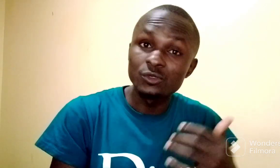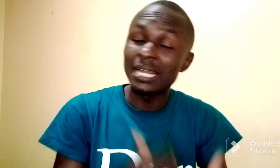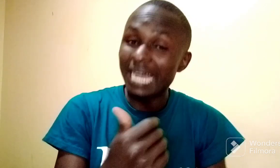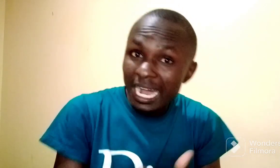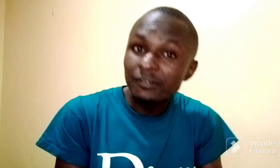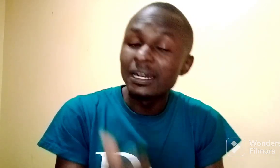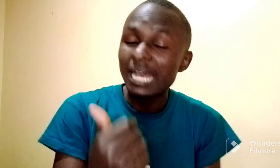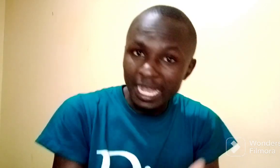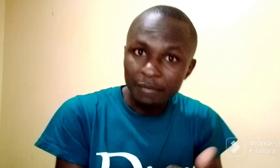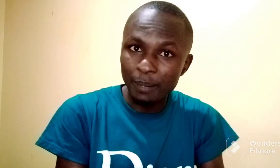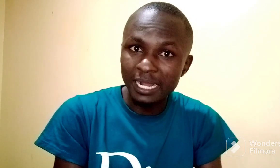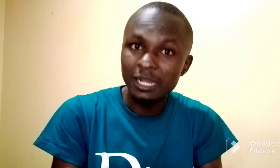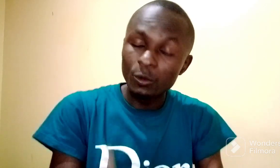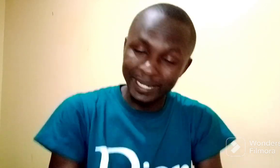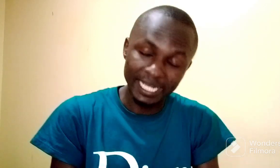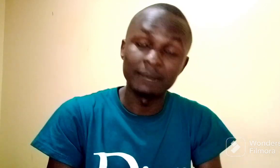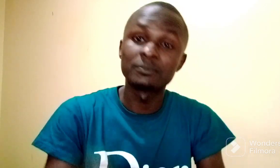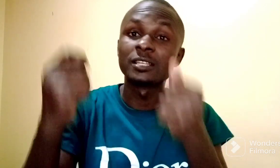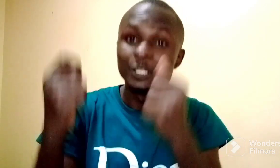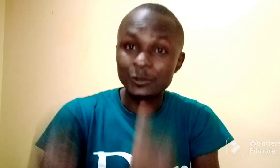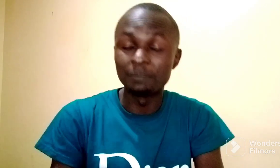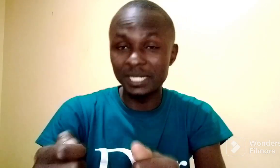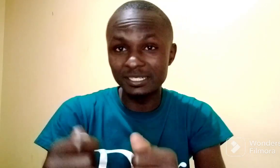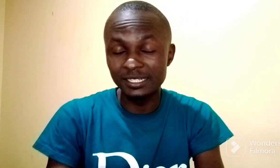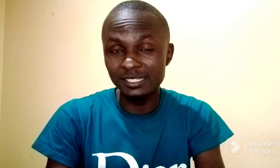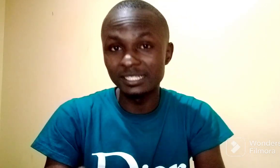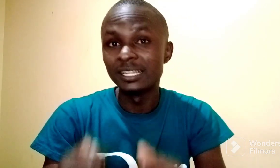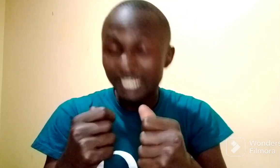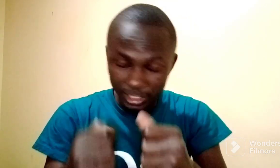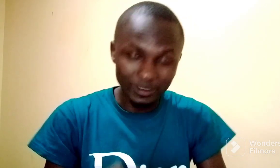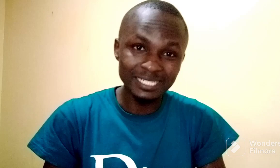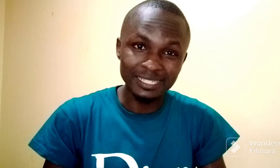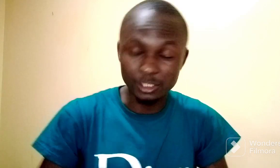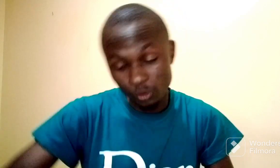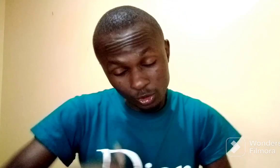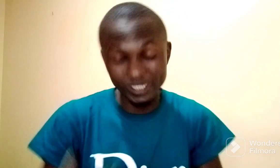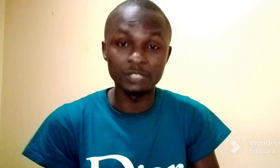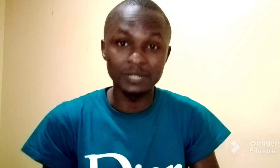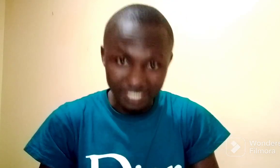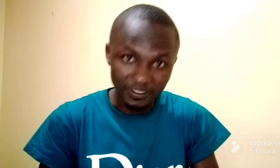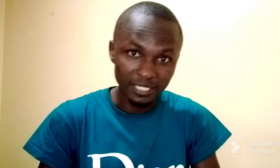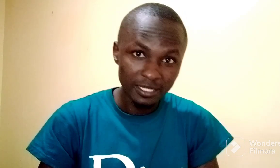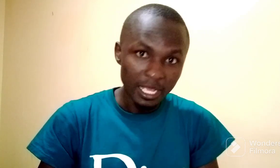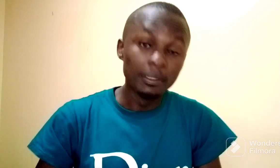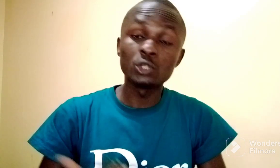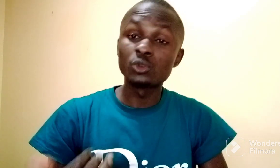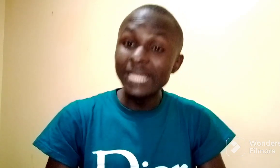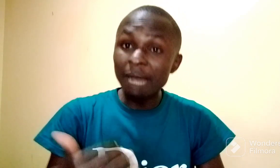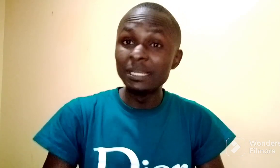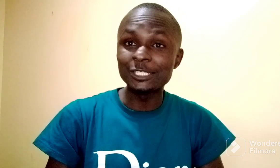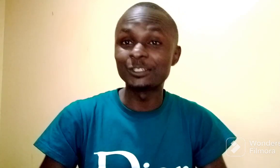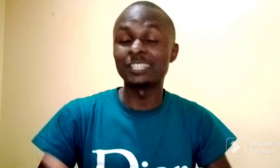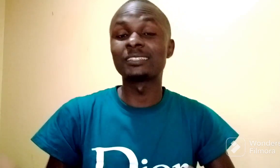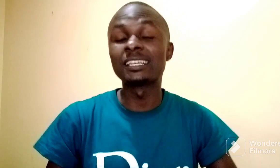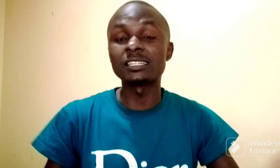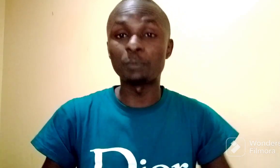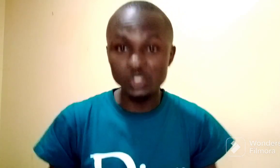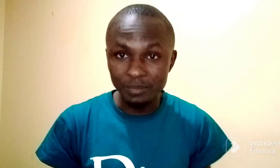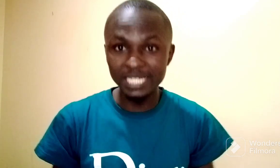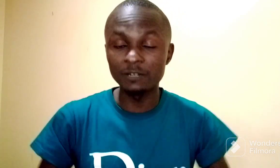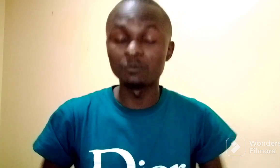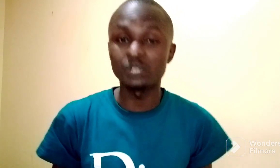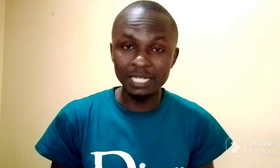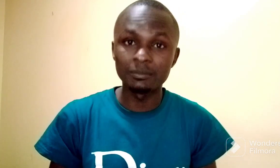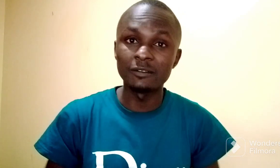Mudavadi at least will have a high pack when it comes to the presidency in 2032 or 2027. Because we are being told that there is